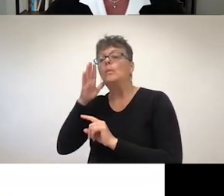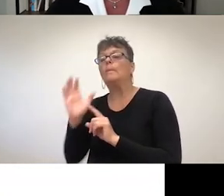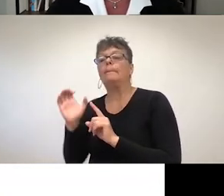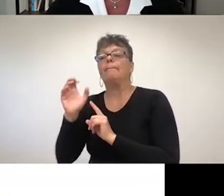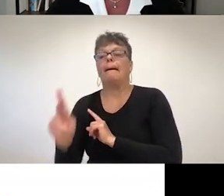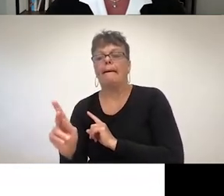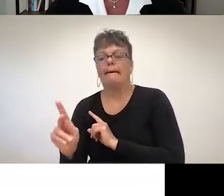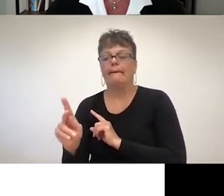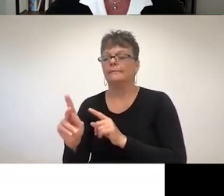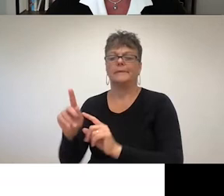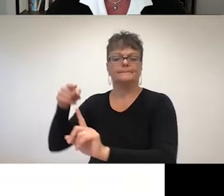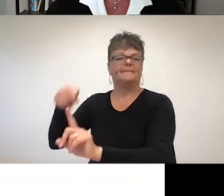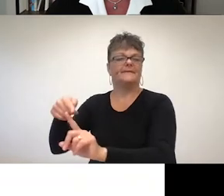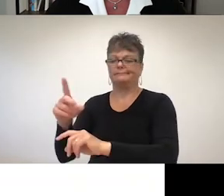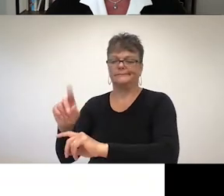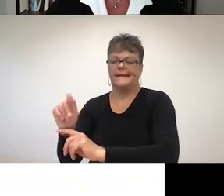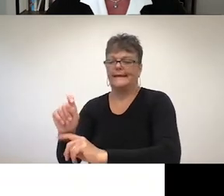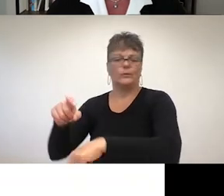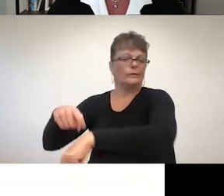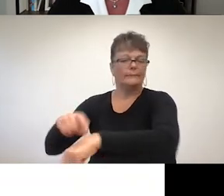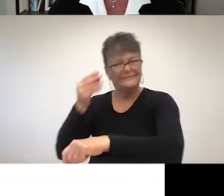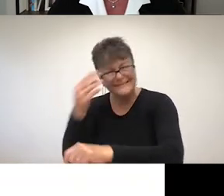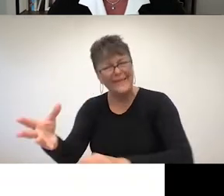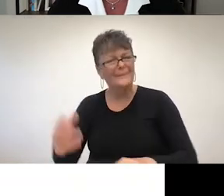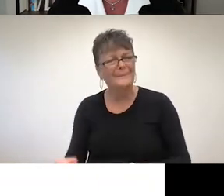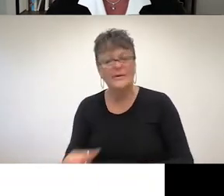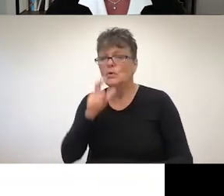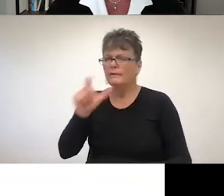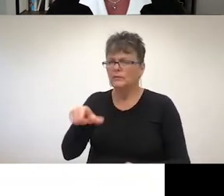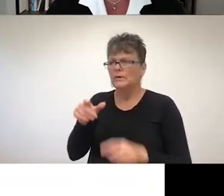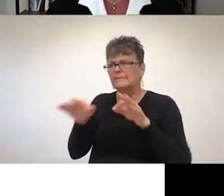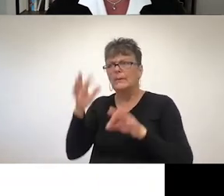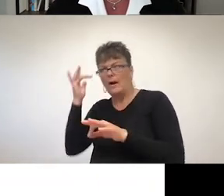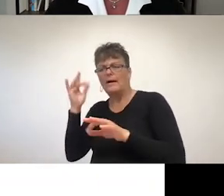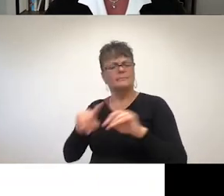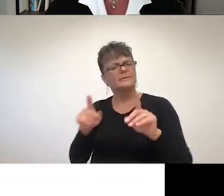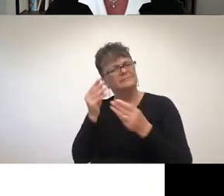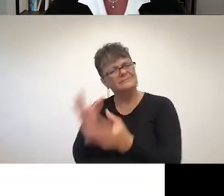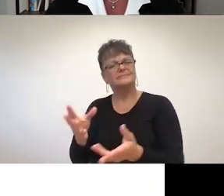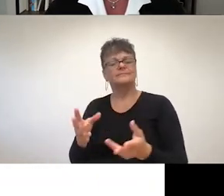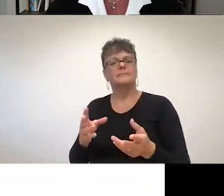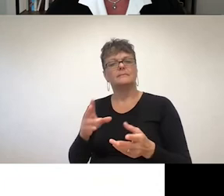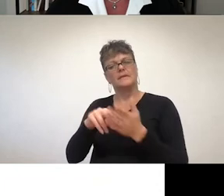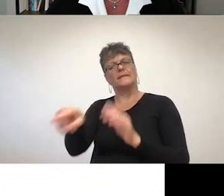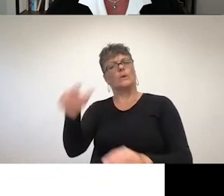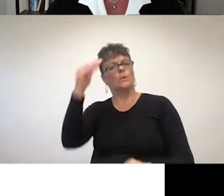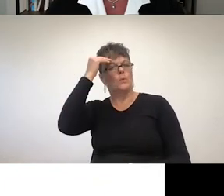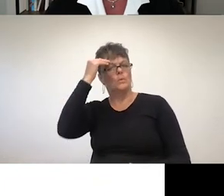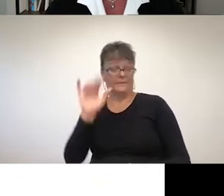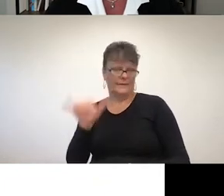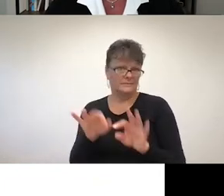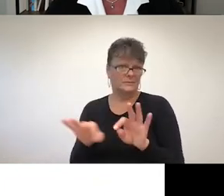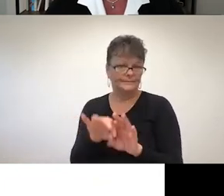proactive communication. But part of that is also that it's important to schedule strategically. So for example, in the